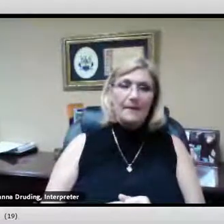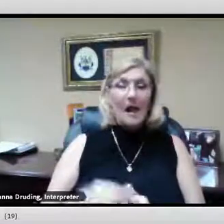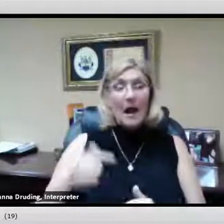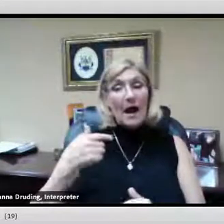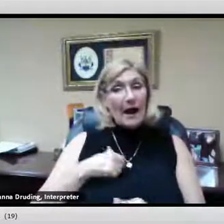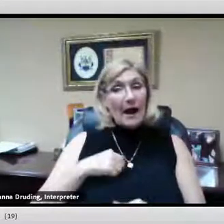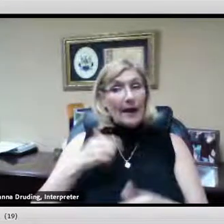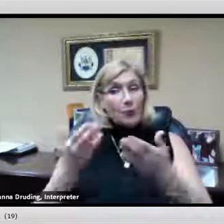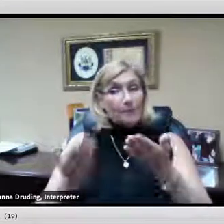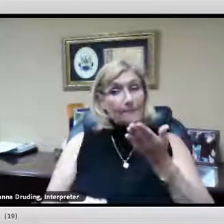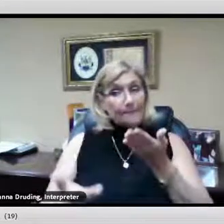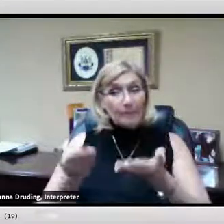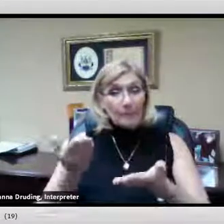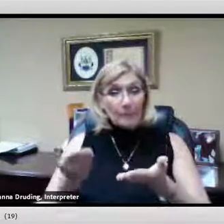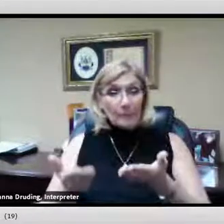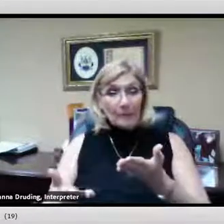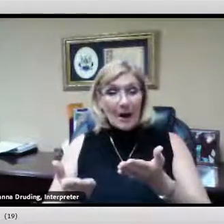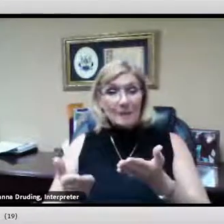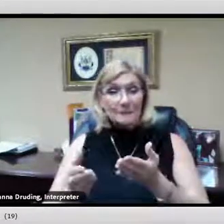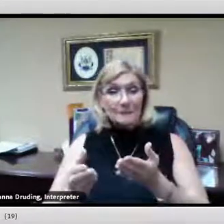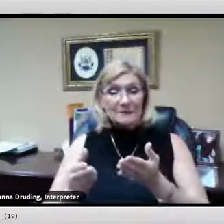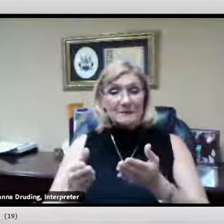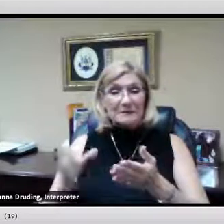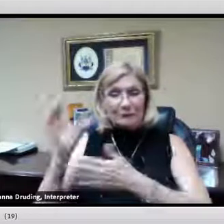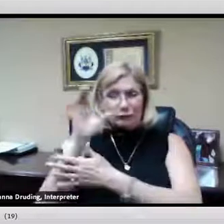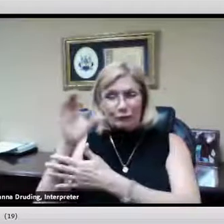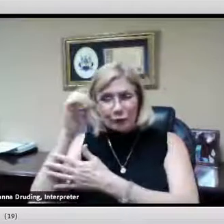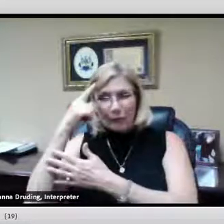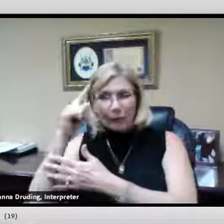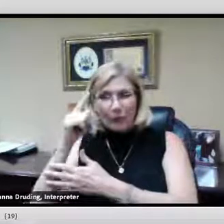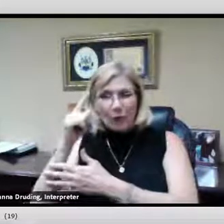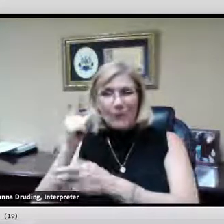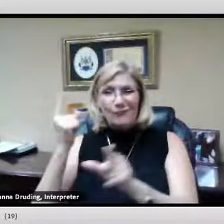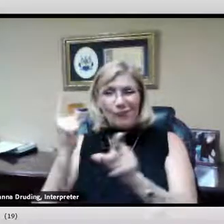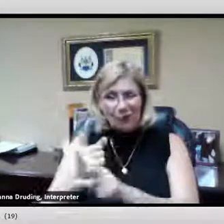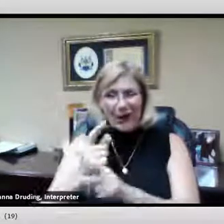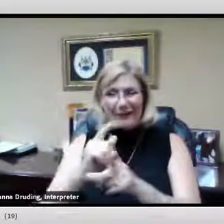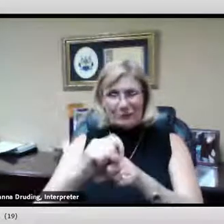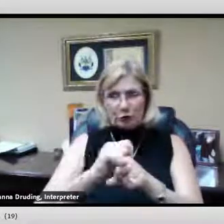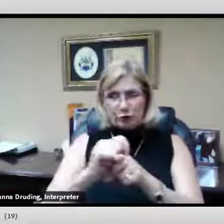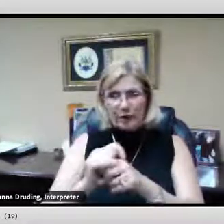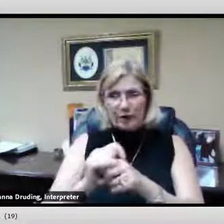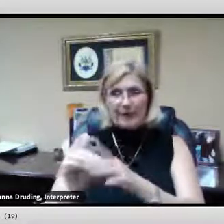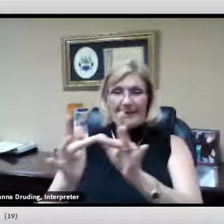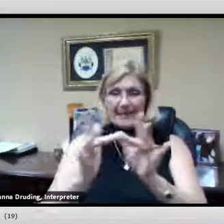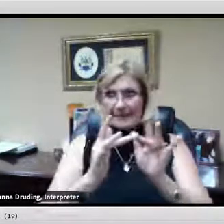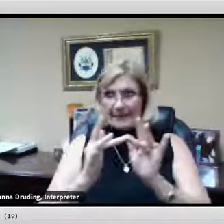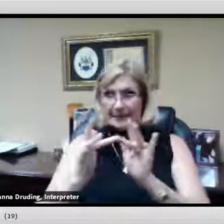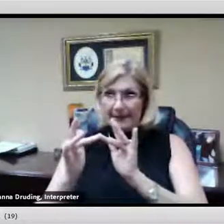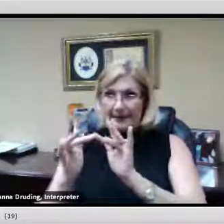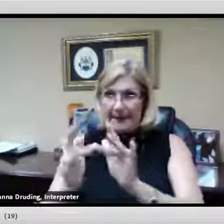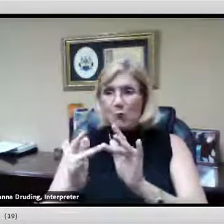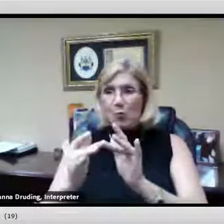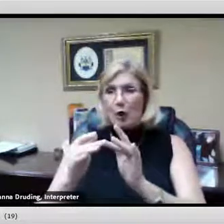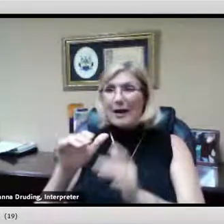I would probably seek formal training to learn network administration and